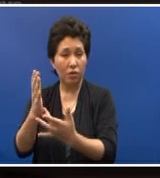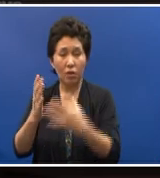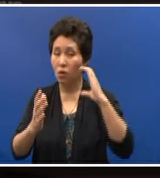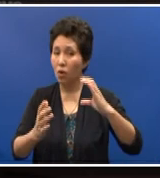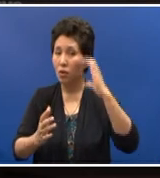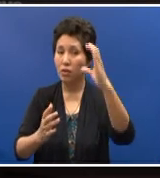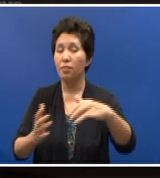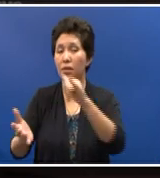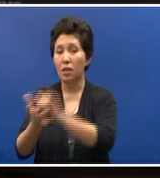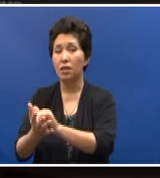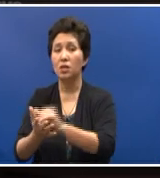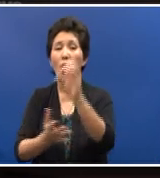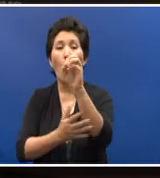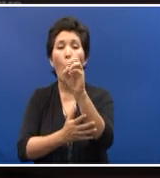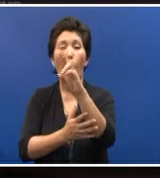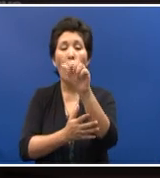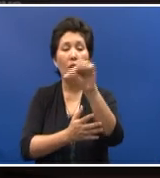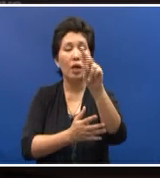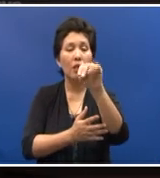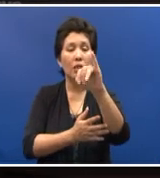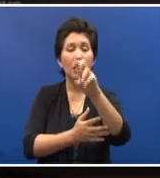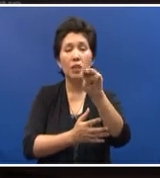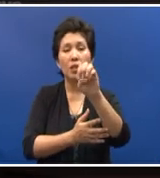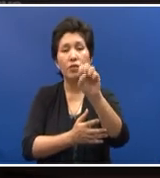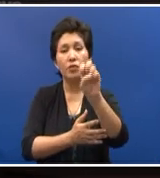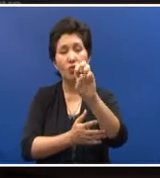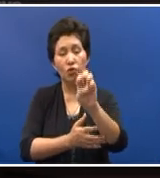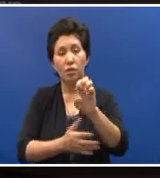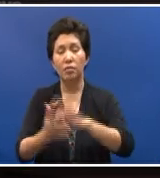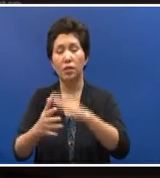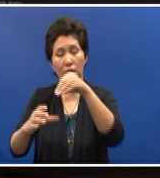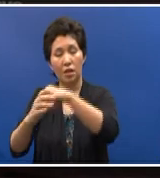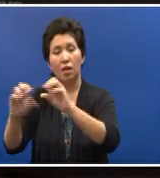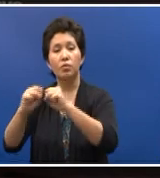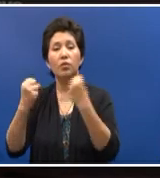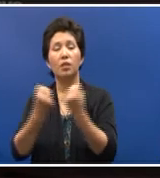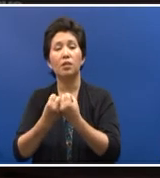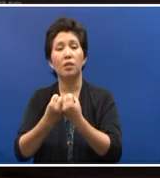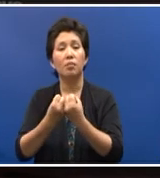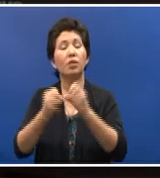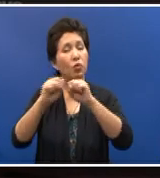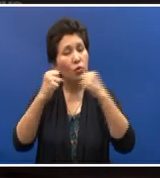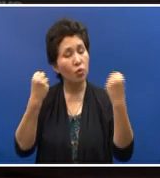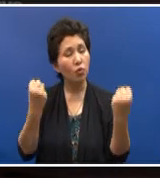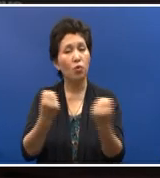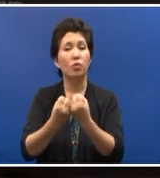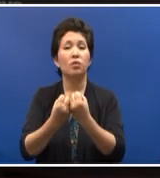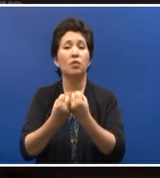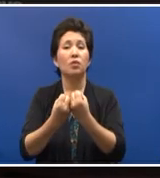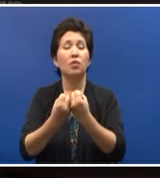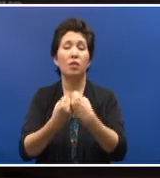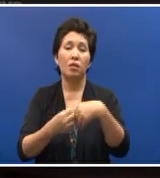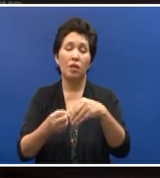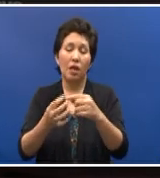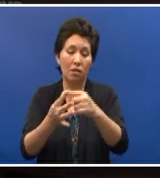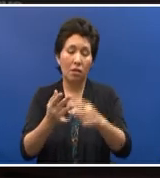that organism is man, okay, who interacts with society, that is the social surroundings, to acquire food